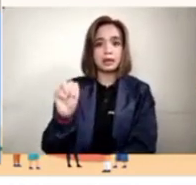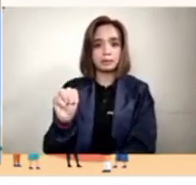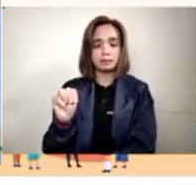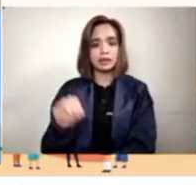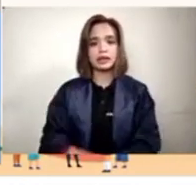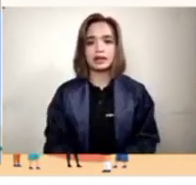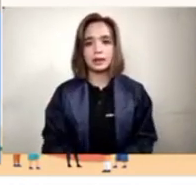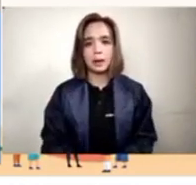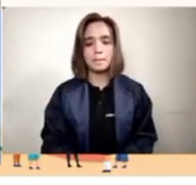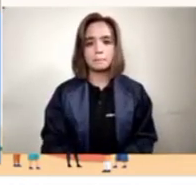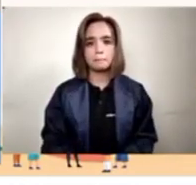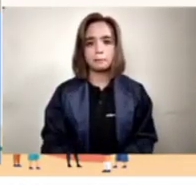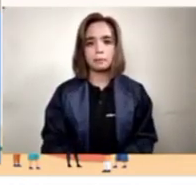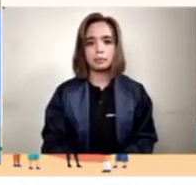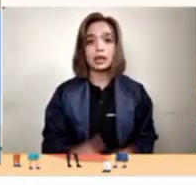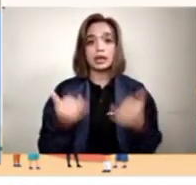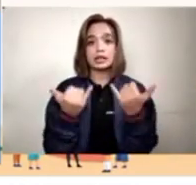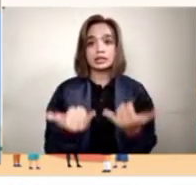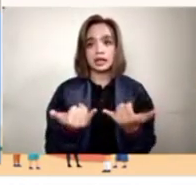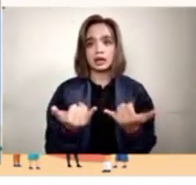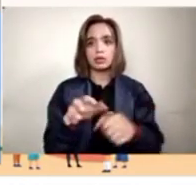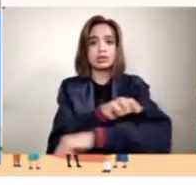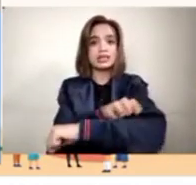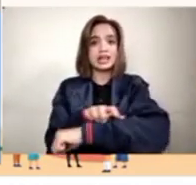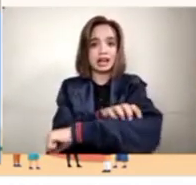with DBM already. And in fact, we are in our